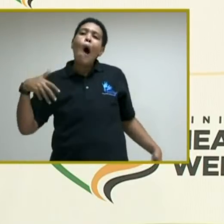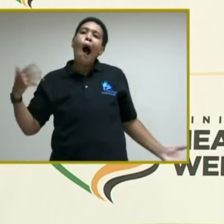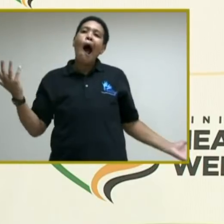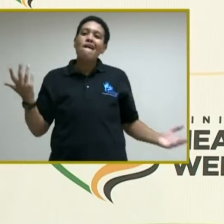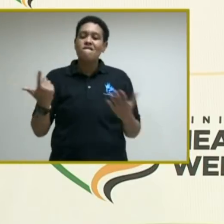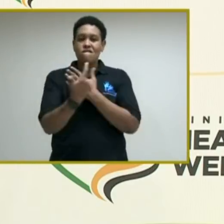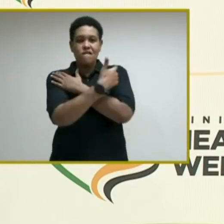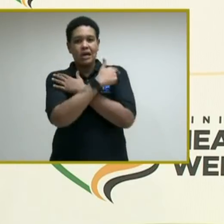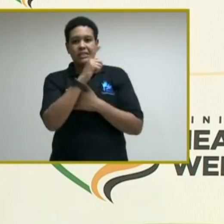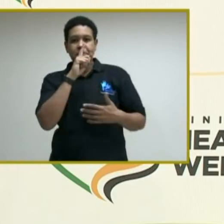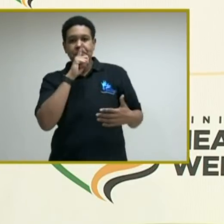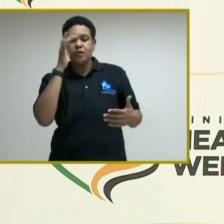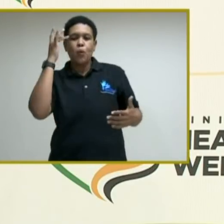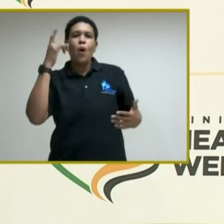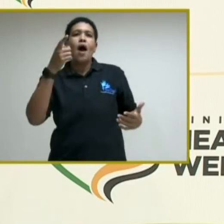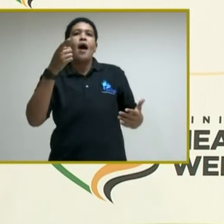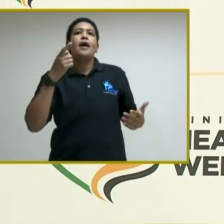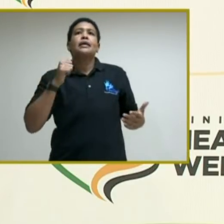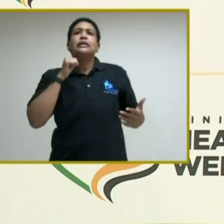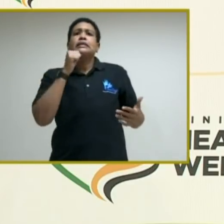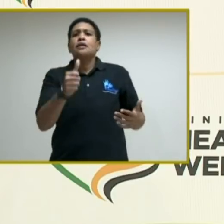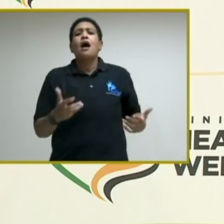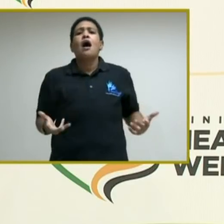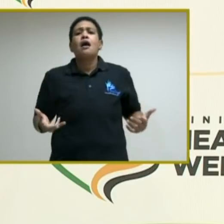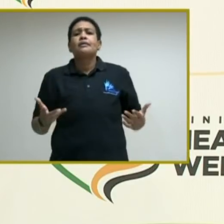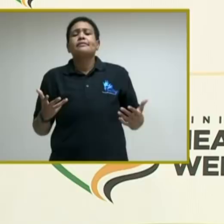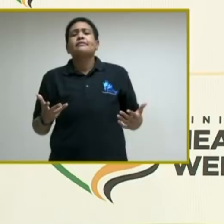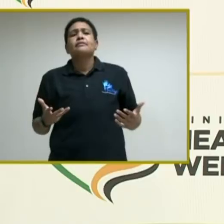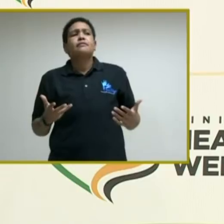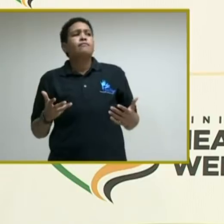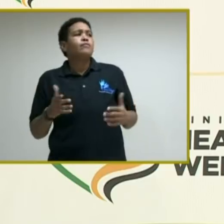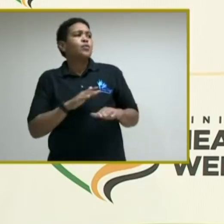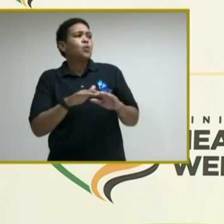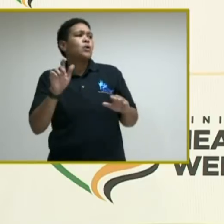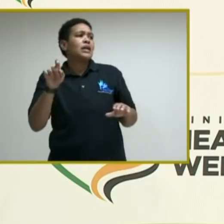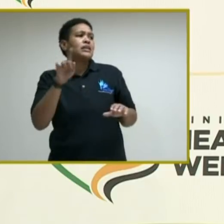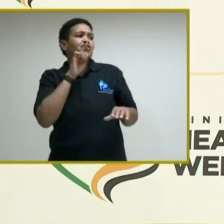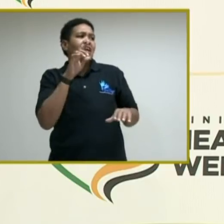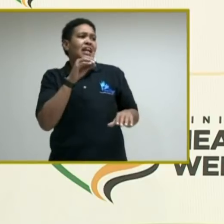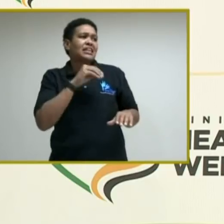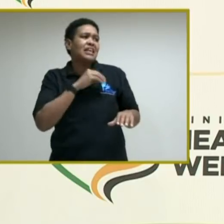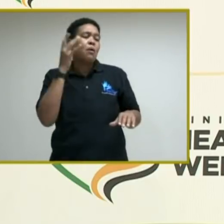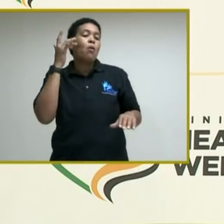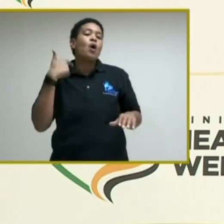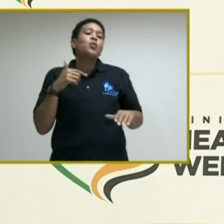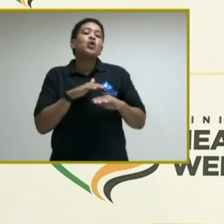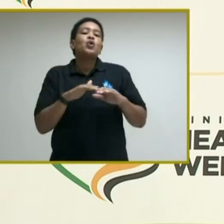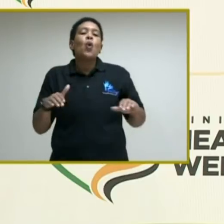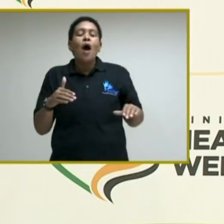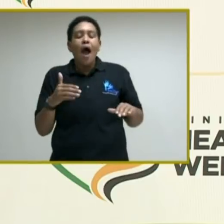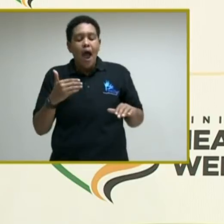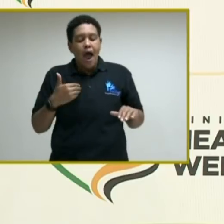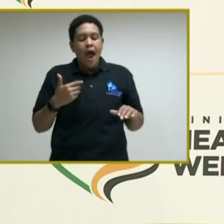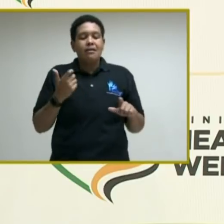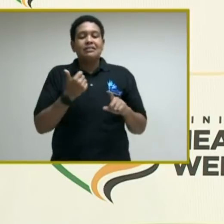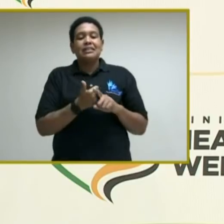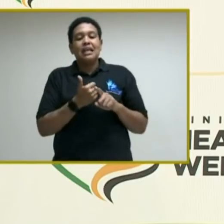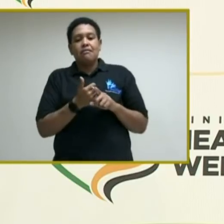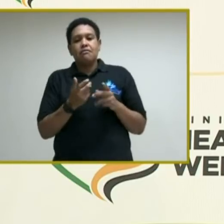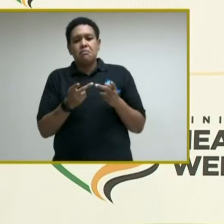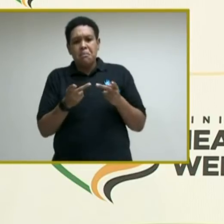vaccines. It's because it's not, and I don't necessarily accept that it's because we don't have the outlets